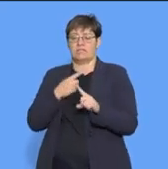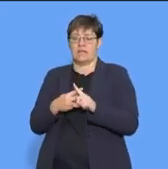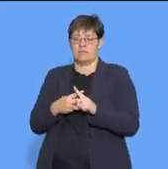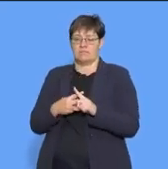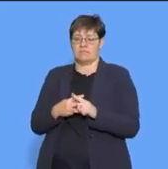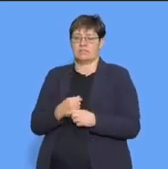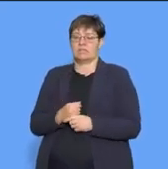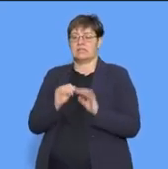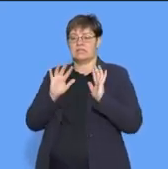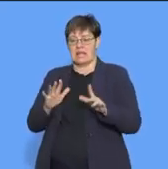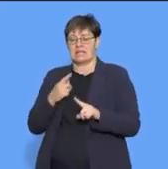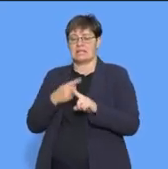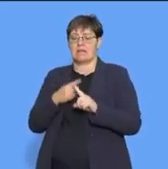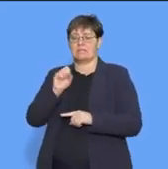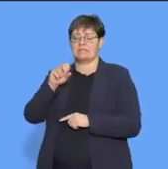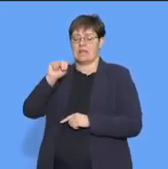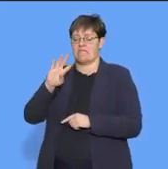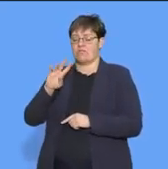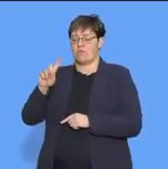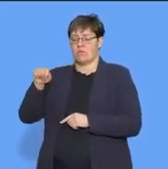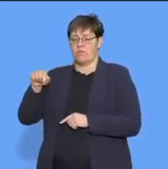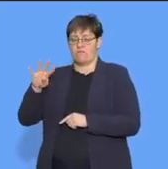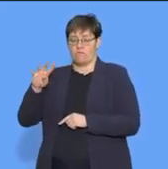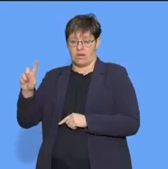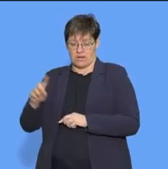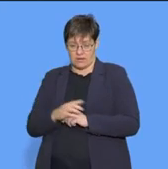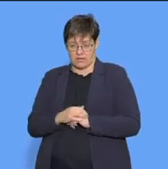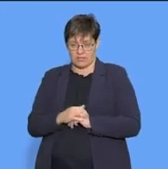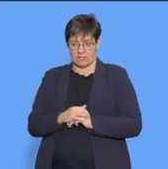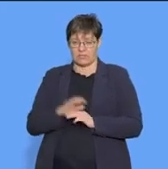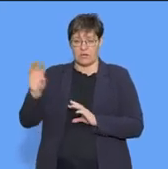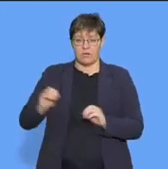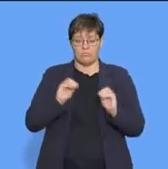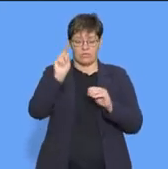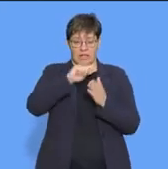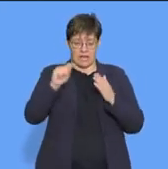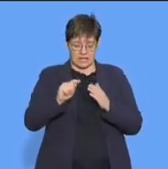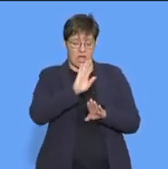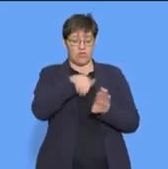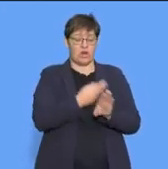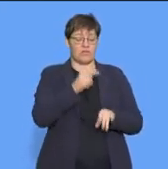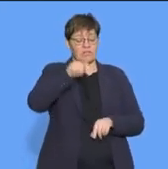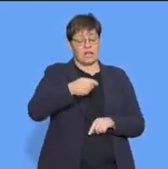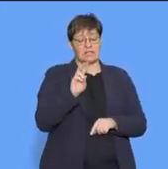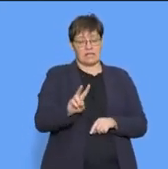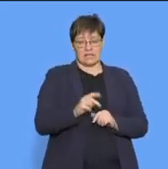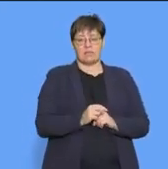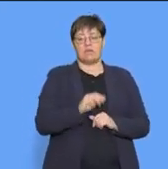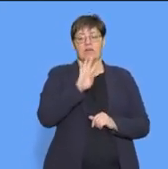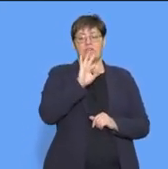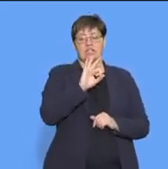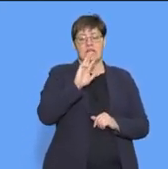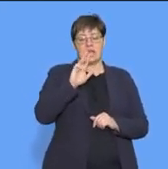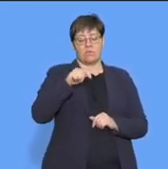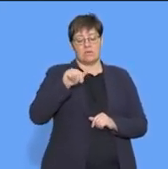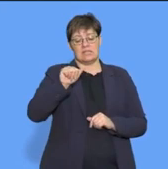and our BD value was 10, and Put that into the calculator, and there's our